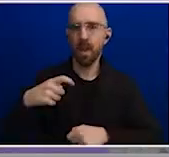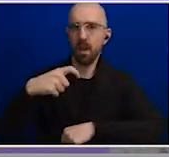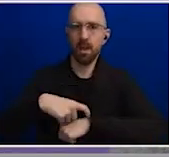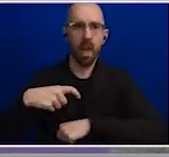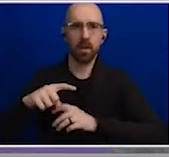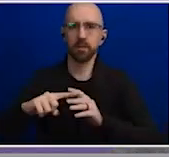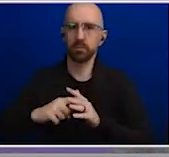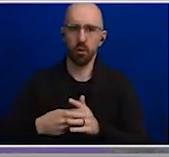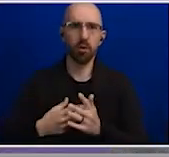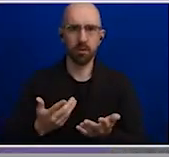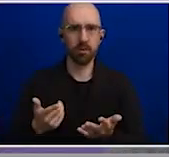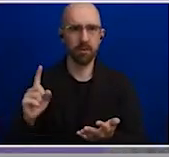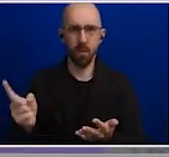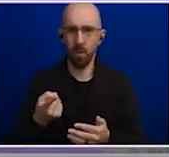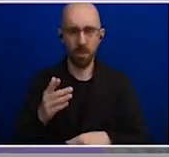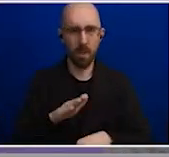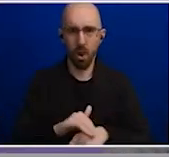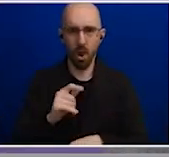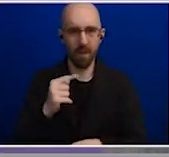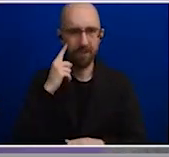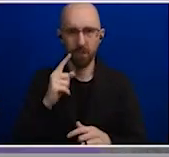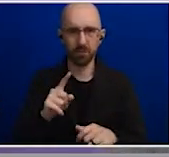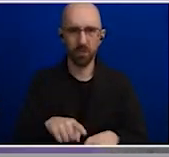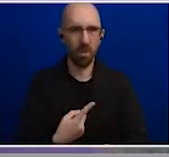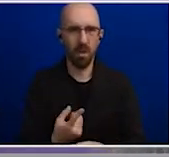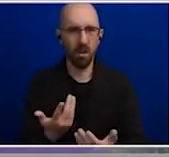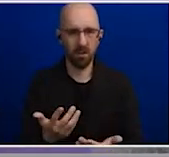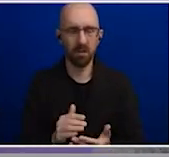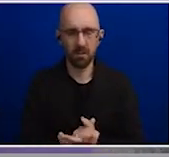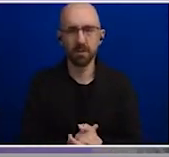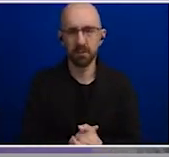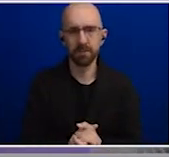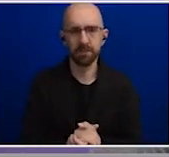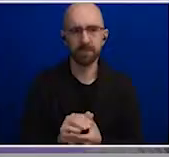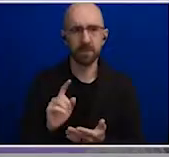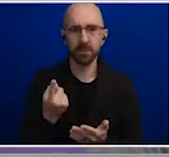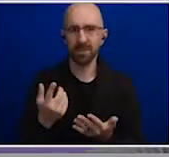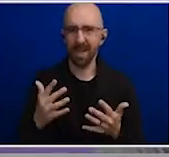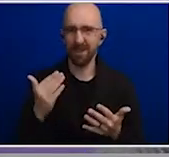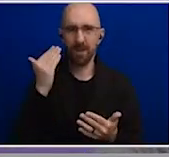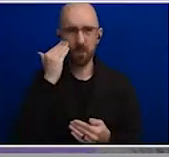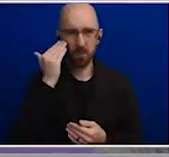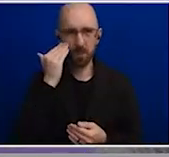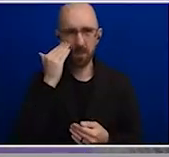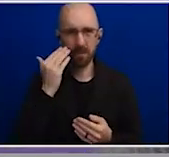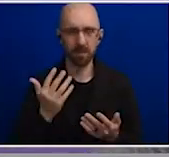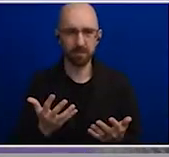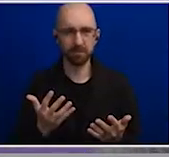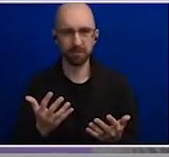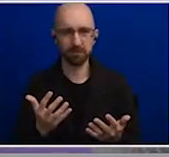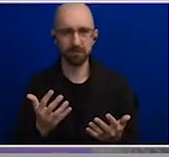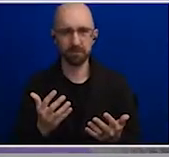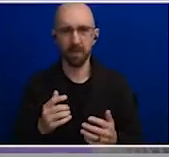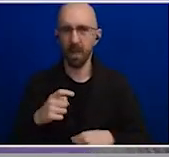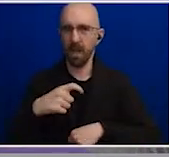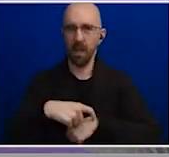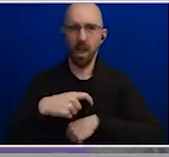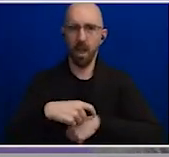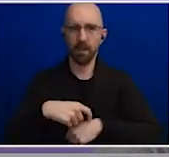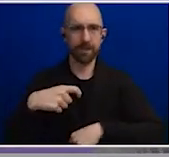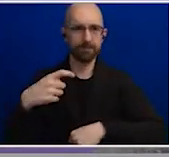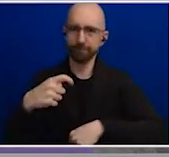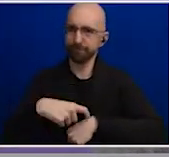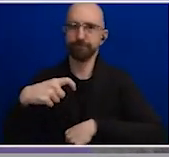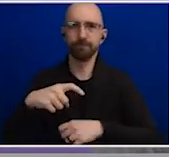you can only be on it for so long. So they kind of knew the clock had started, and they were concerned